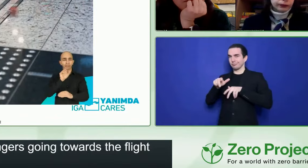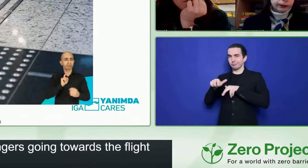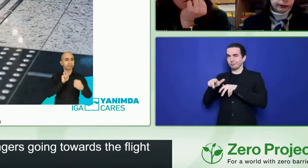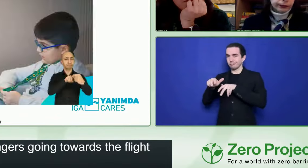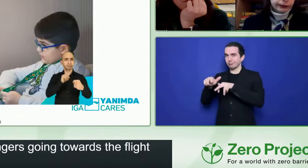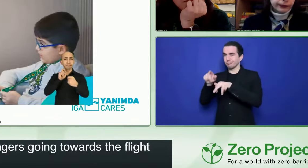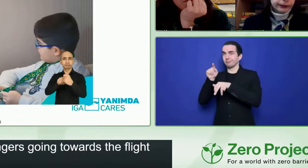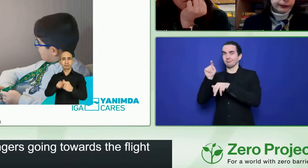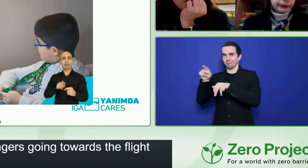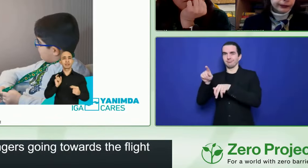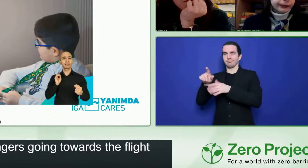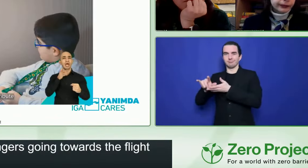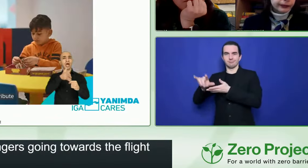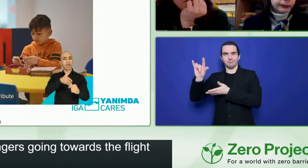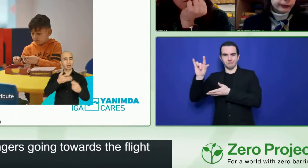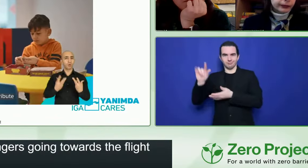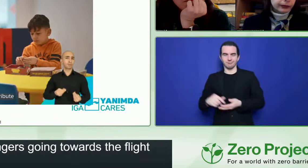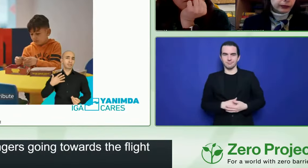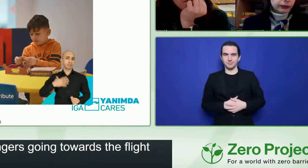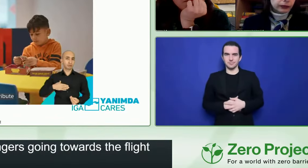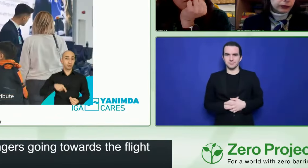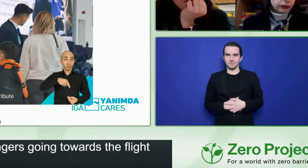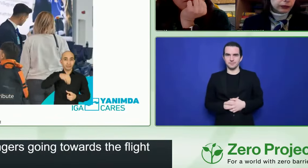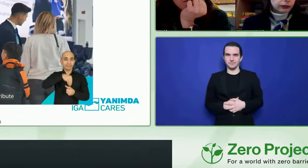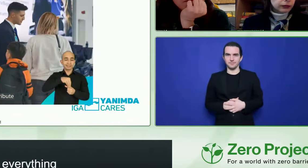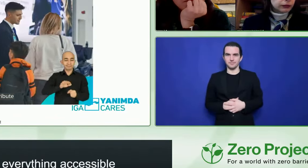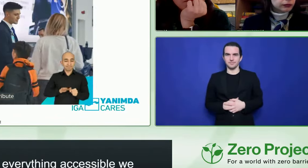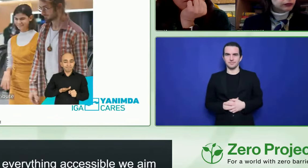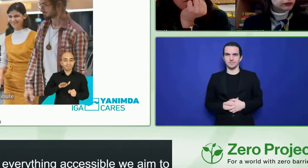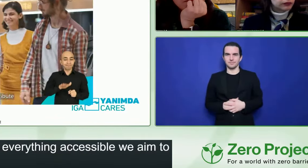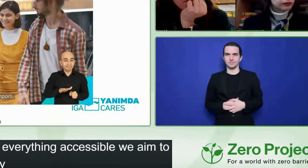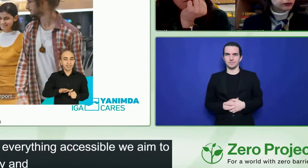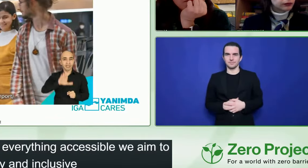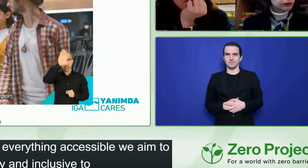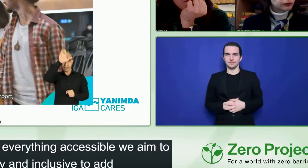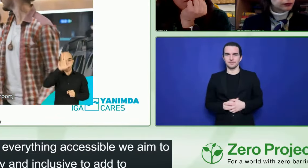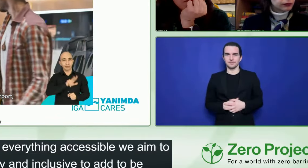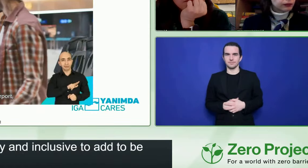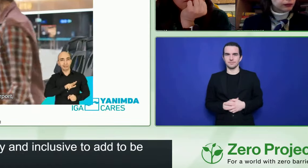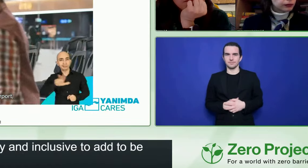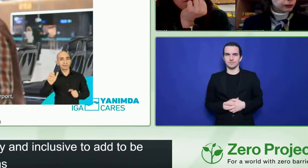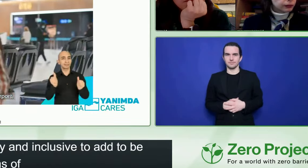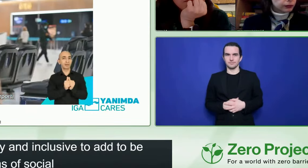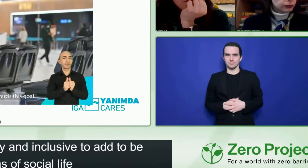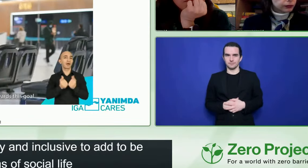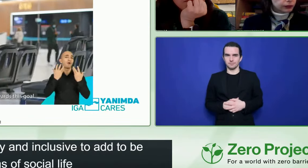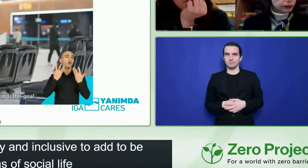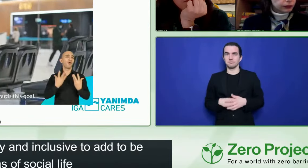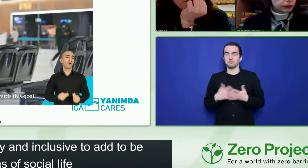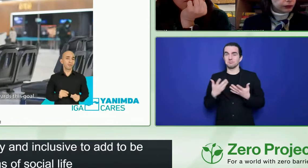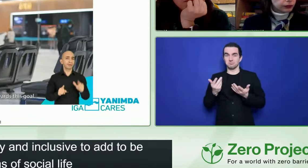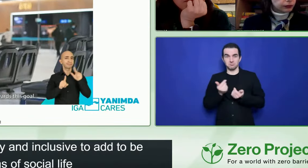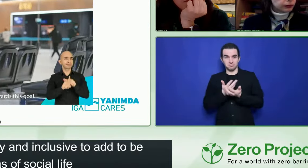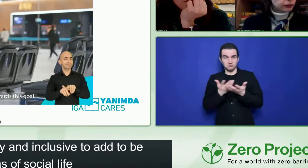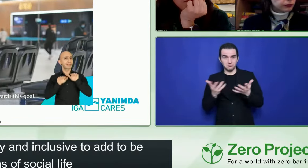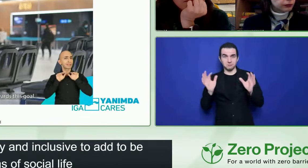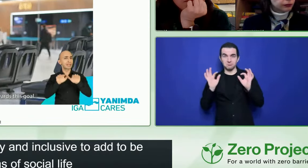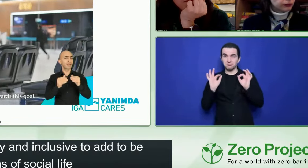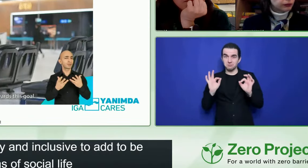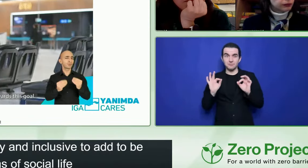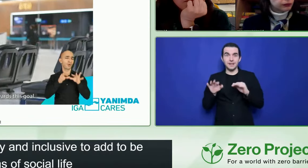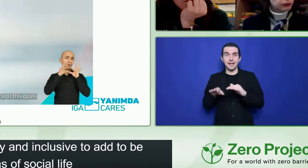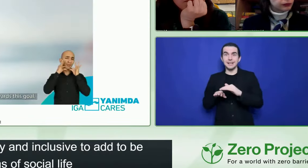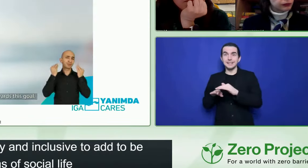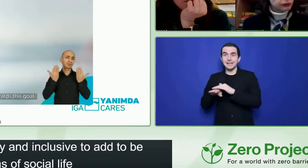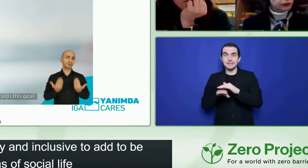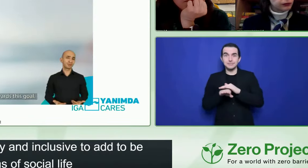life with universal design. We are very happy to contribute and to be with Istanbul Airport, which has taken concrete